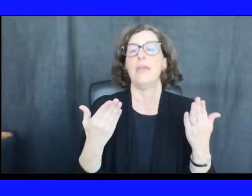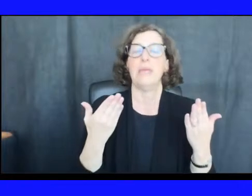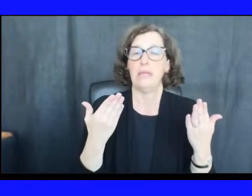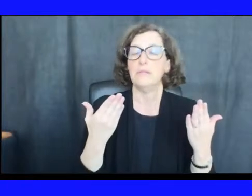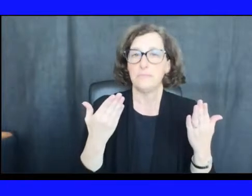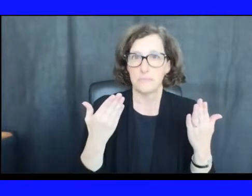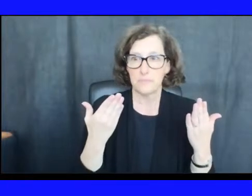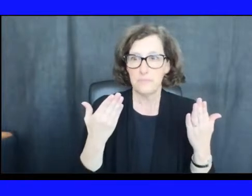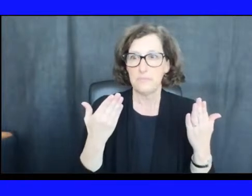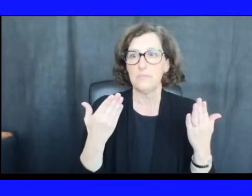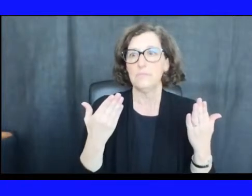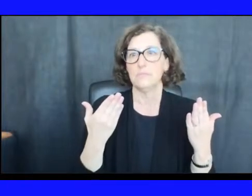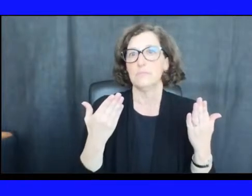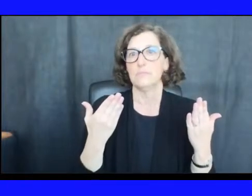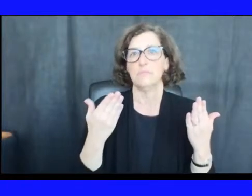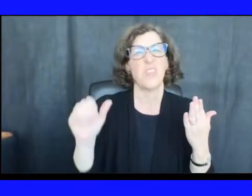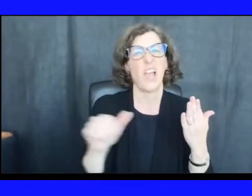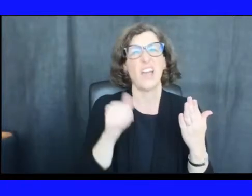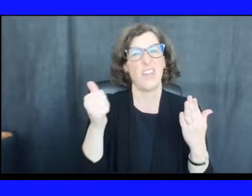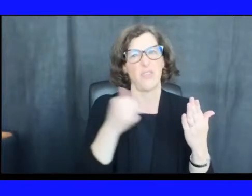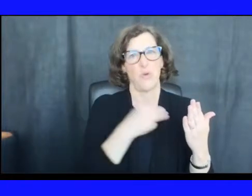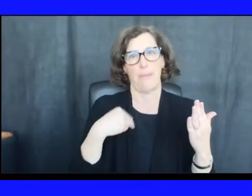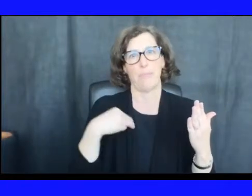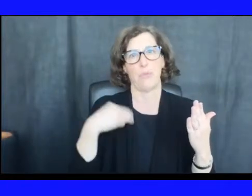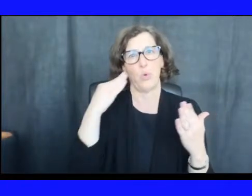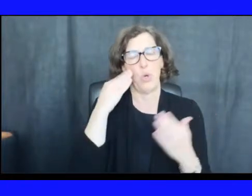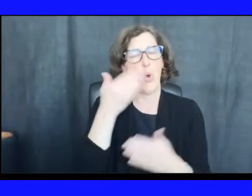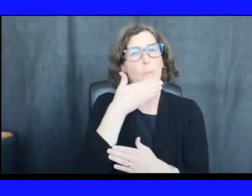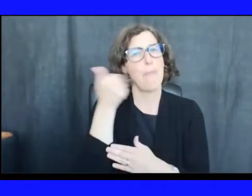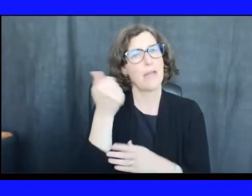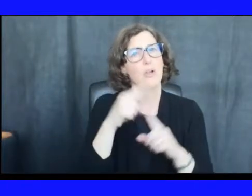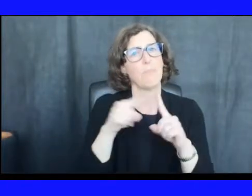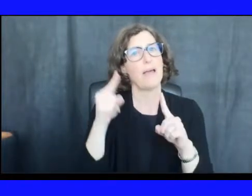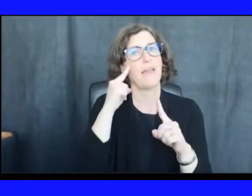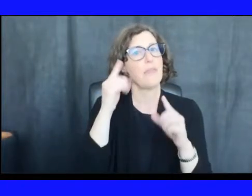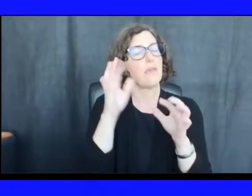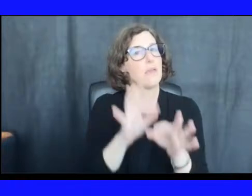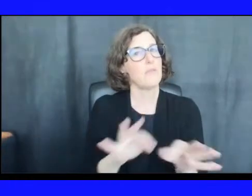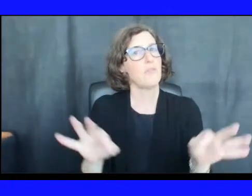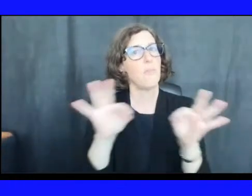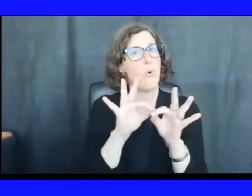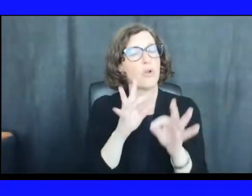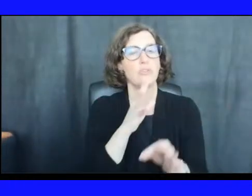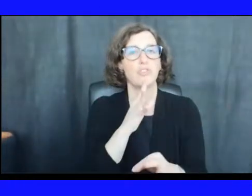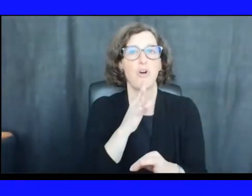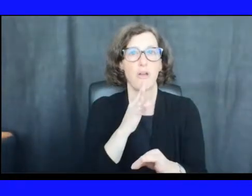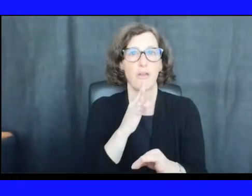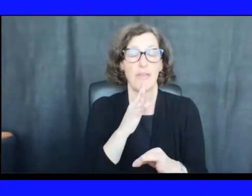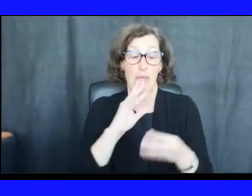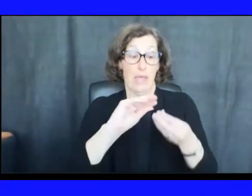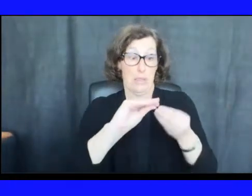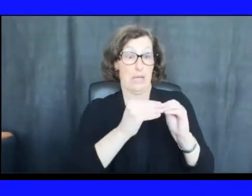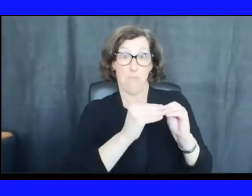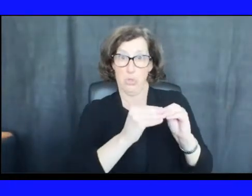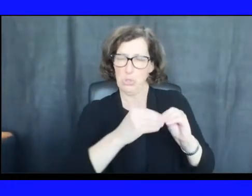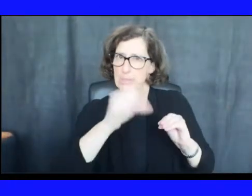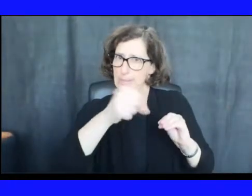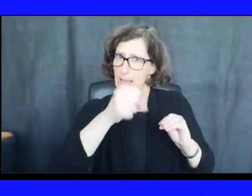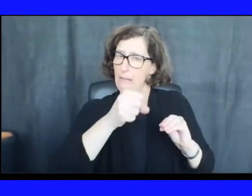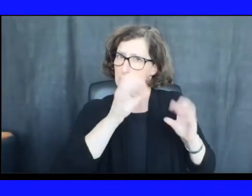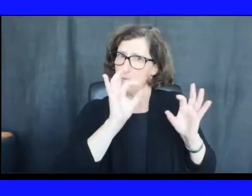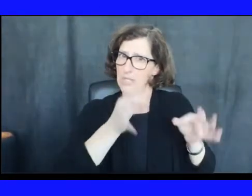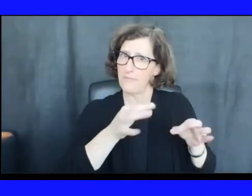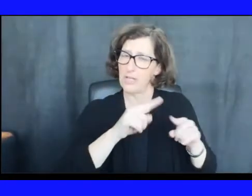Well, thanks for that opportunity, Sally. We'd love to do that. I think the points in the year, just to talk it out with the group, and we